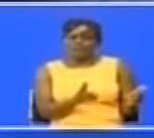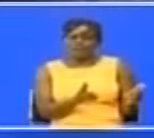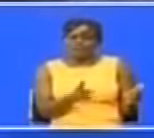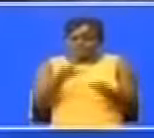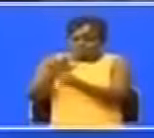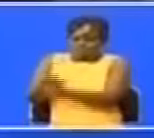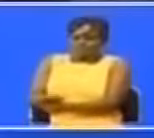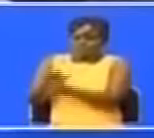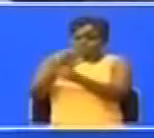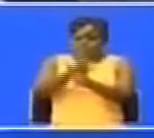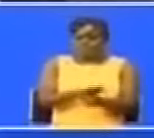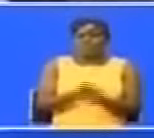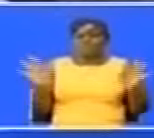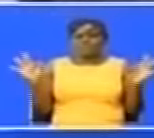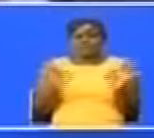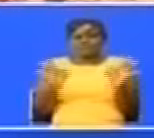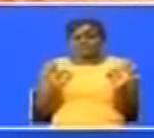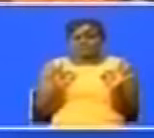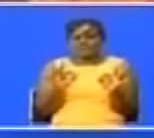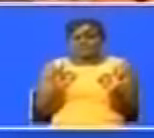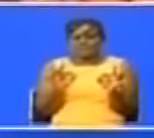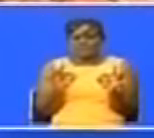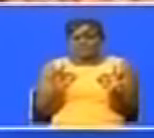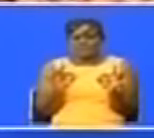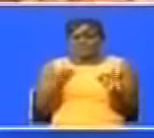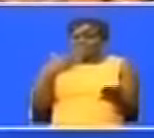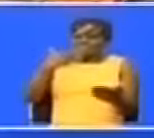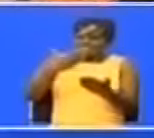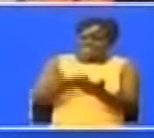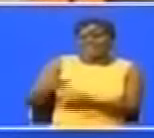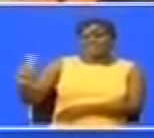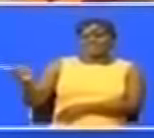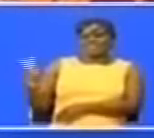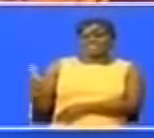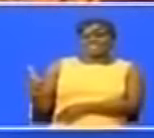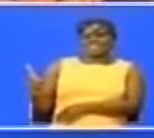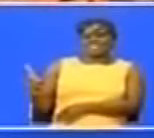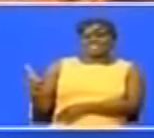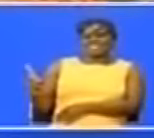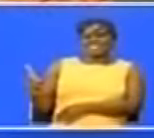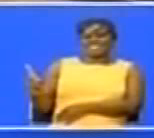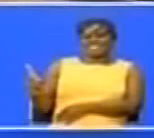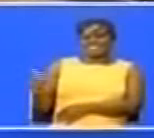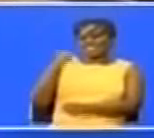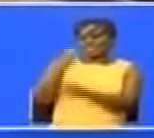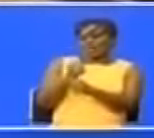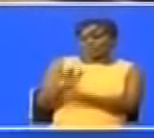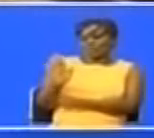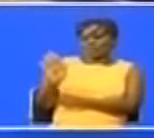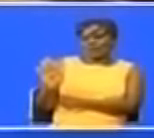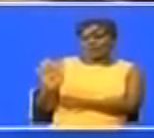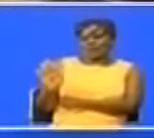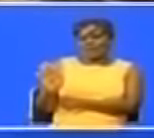wanavyoonewa na vikodi vya ajabu ajabu. Namshukuru Mheshimiwa Rais kwa kazi yake. And